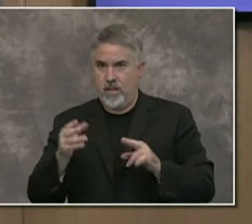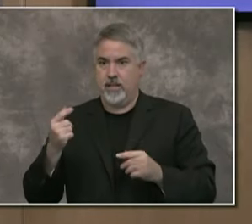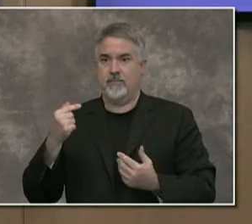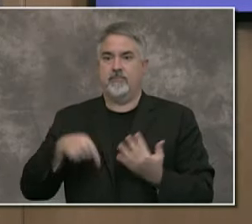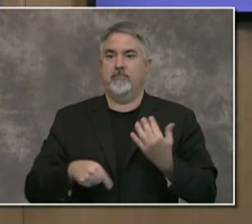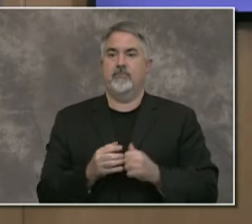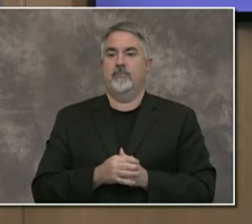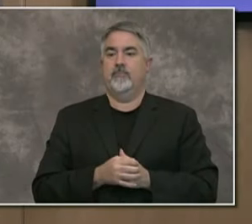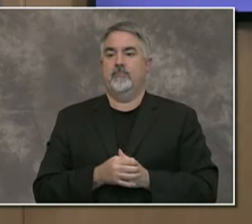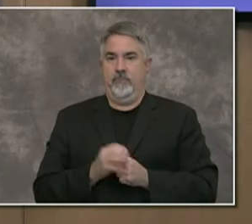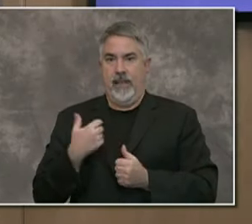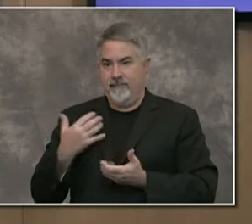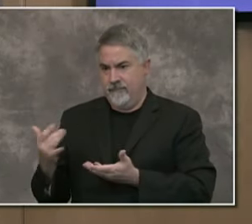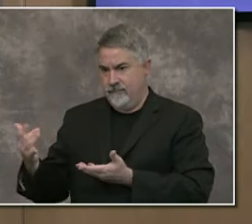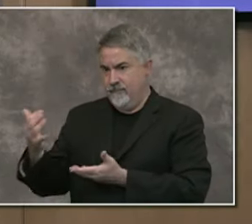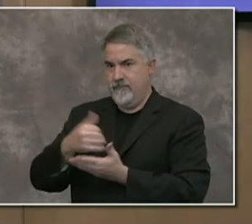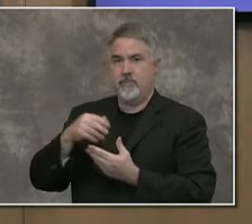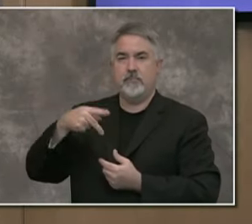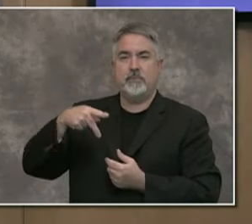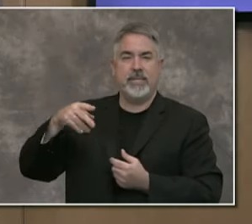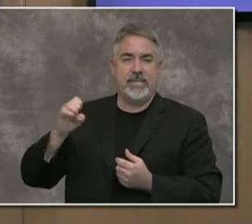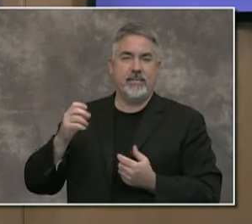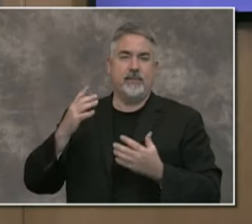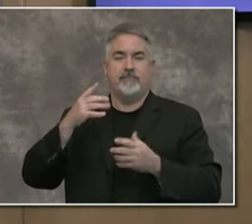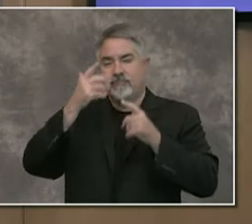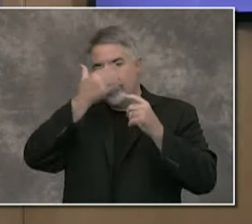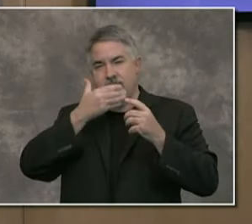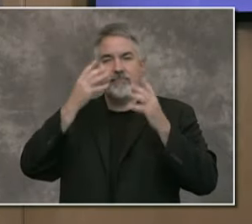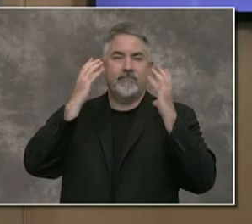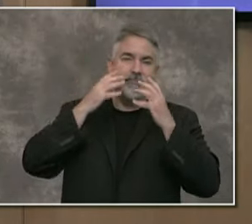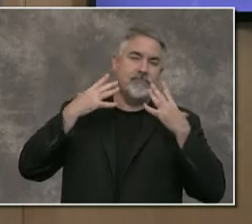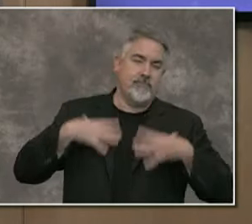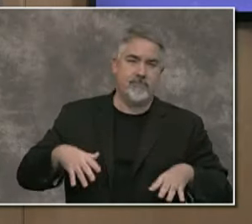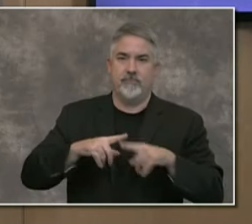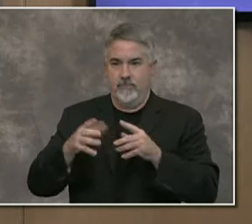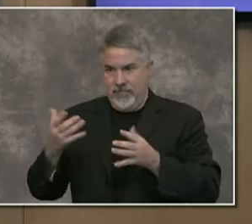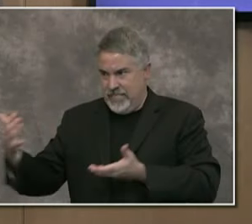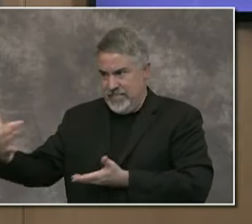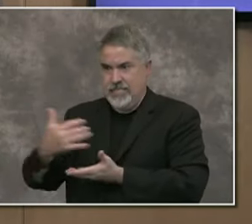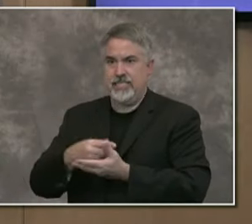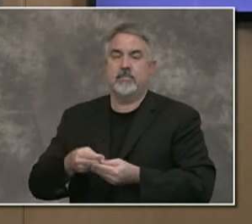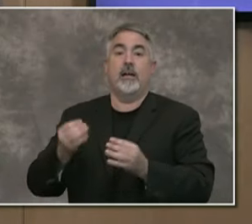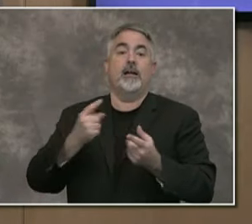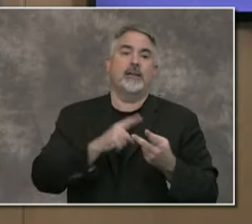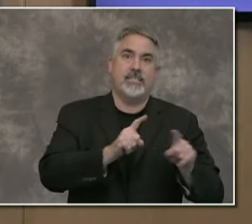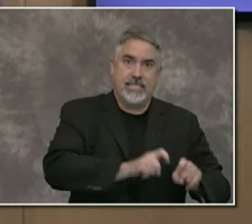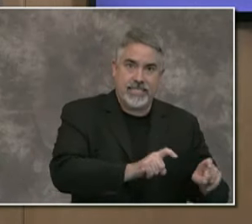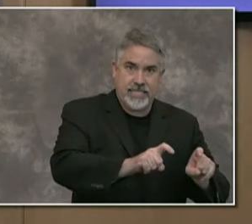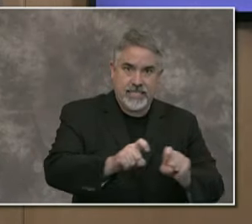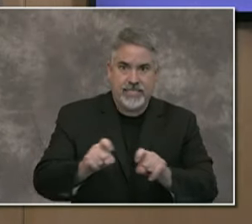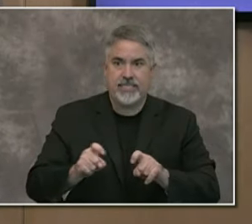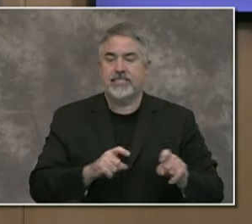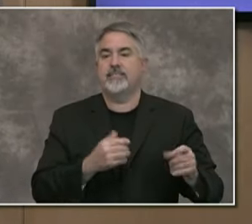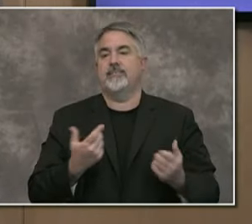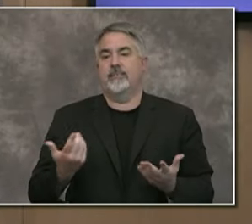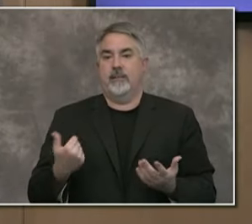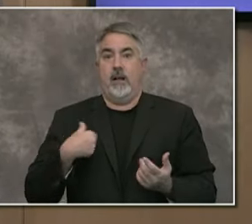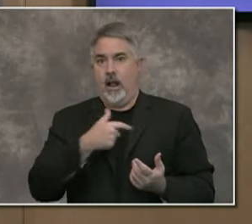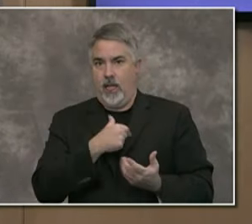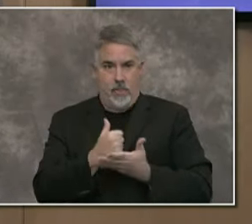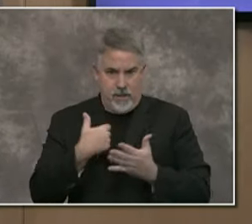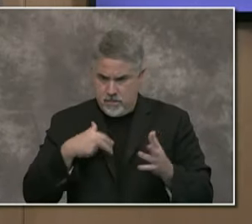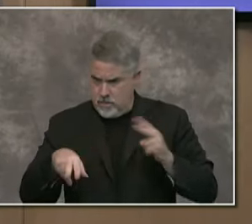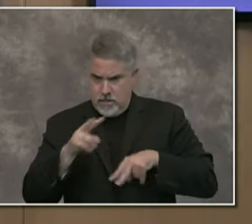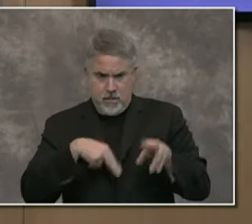get an increase in testing, and those are all things that not only help us navigate through the current situation, but prepare us for a day